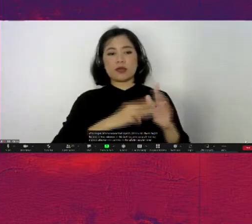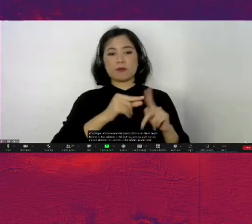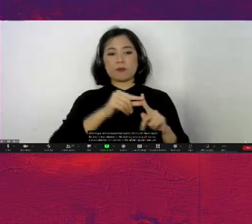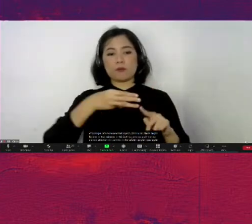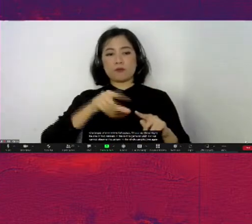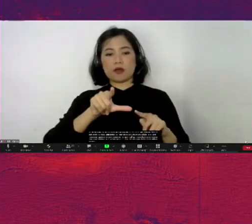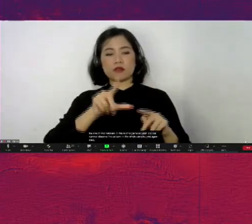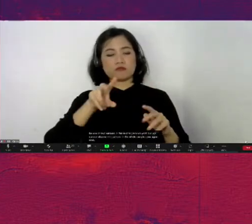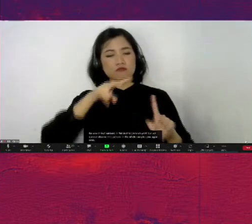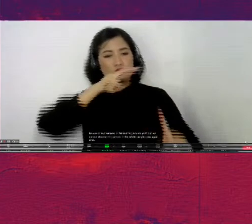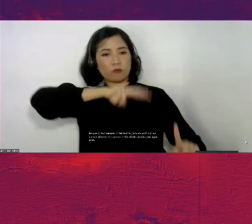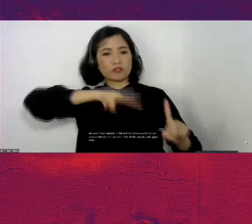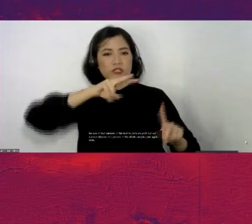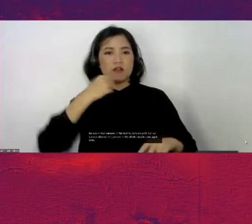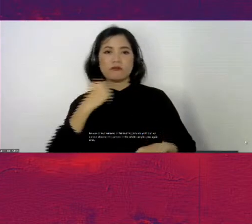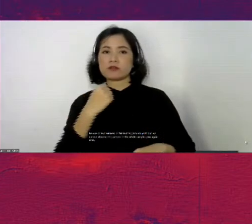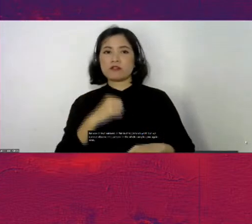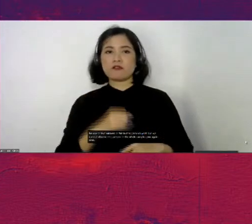next.